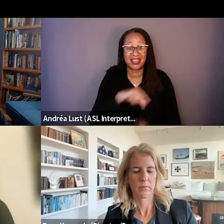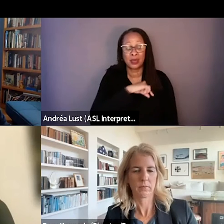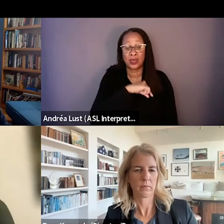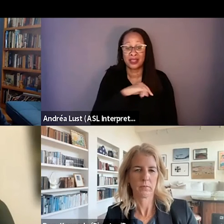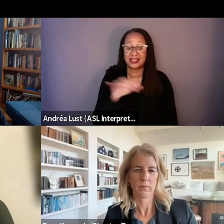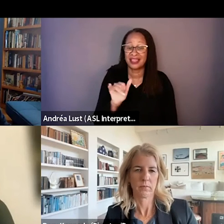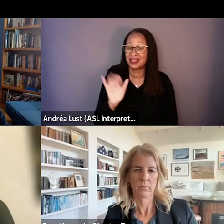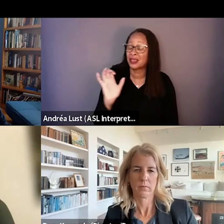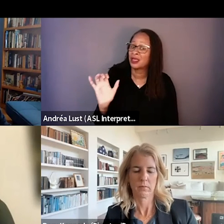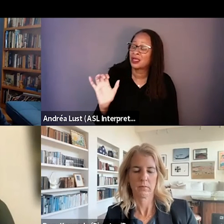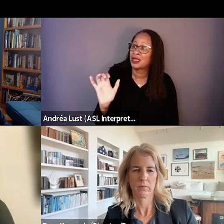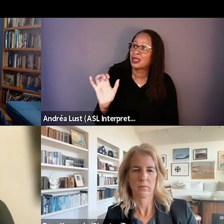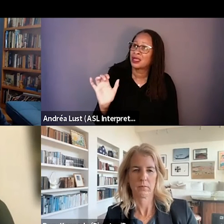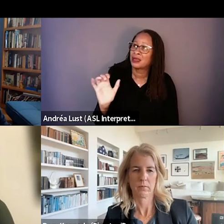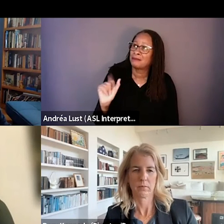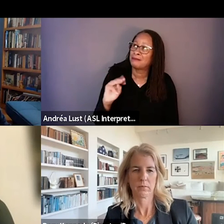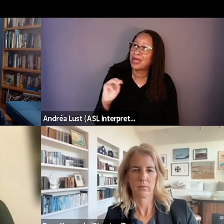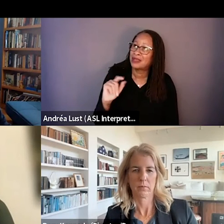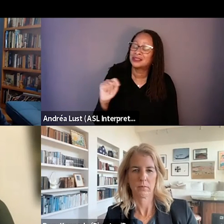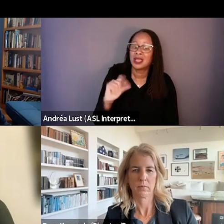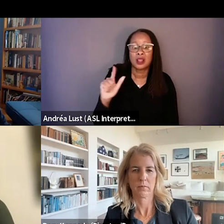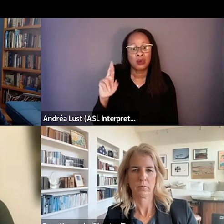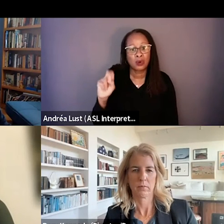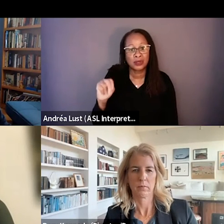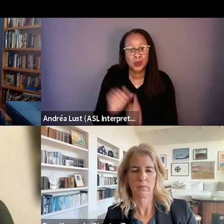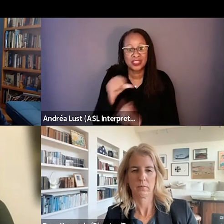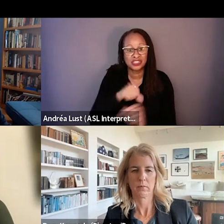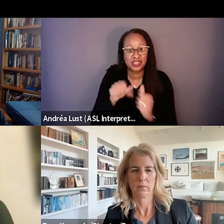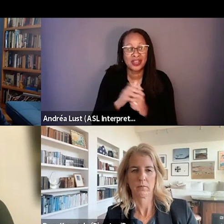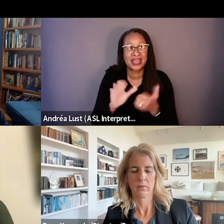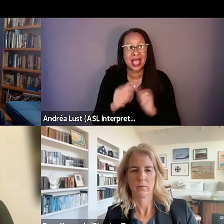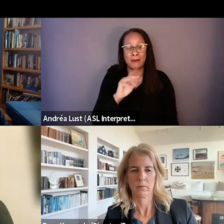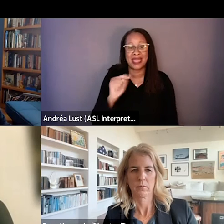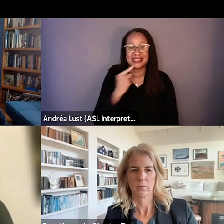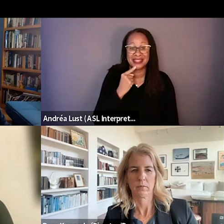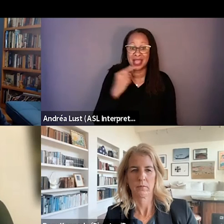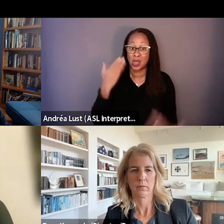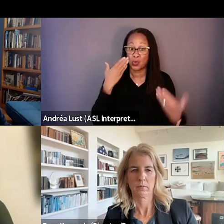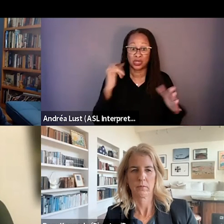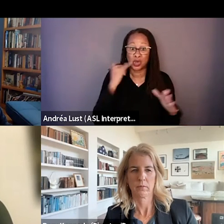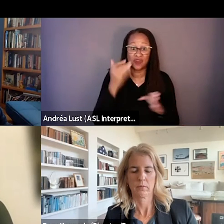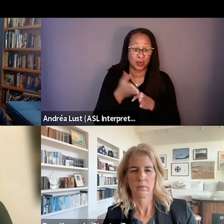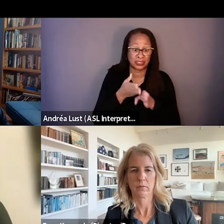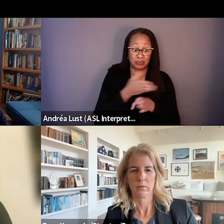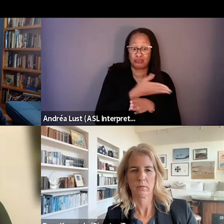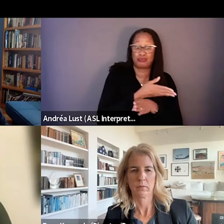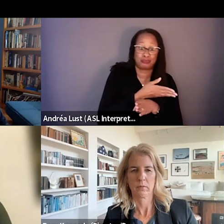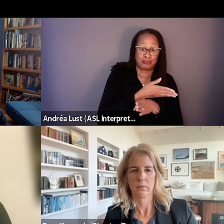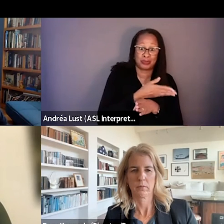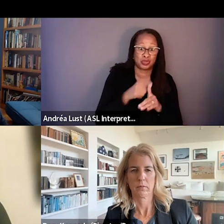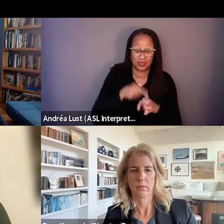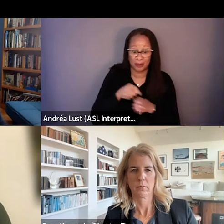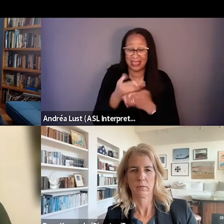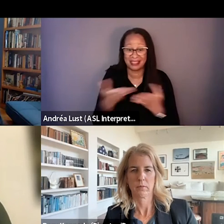and Lauren with each other in the way they, you know, Matt said, we didn't know if this was a pre-eruption to the main eruption. And I just knew I